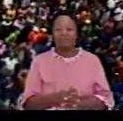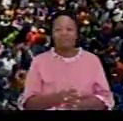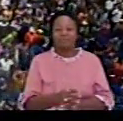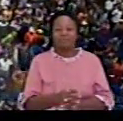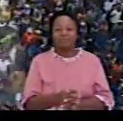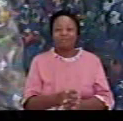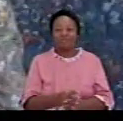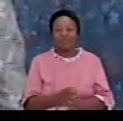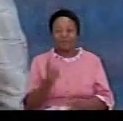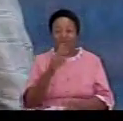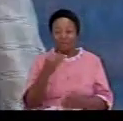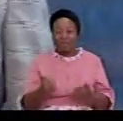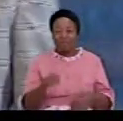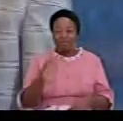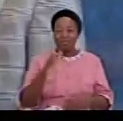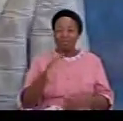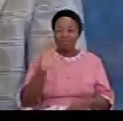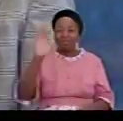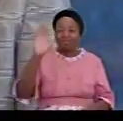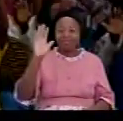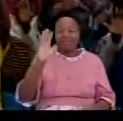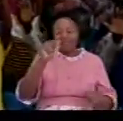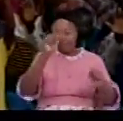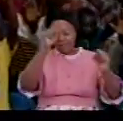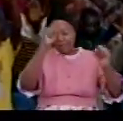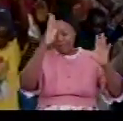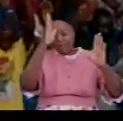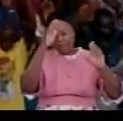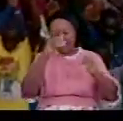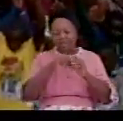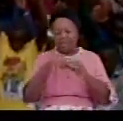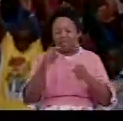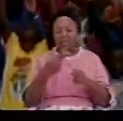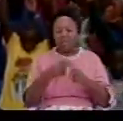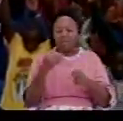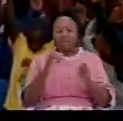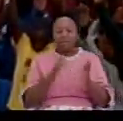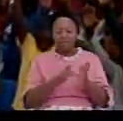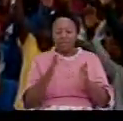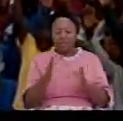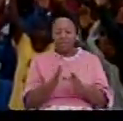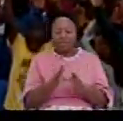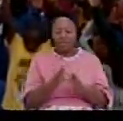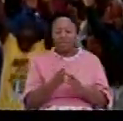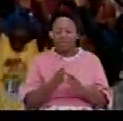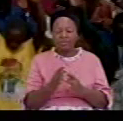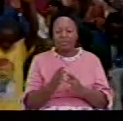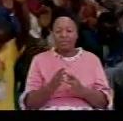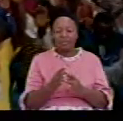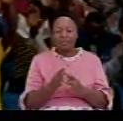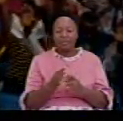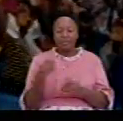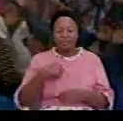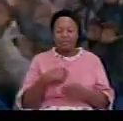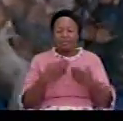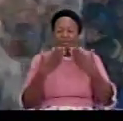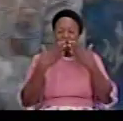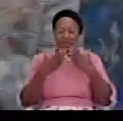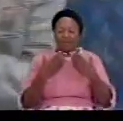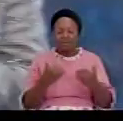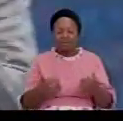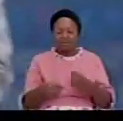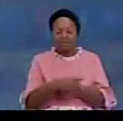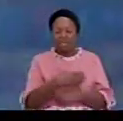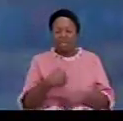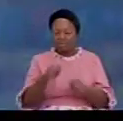Where are you there? Father, in the name of Jesus, we thank you today and bless your